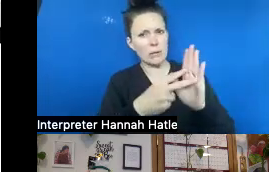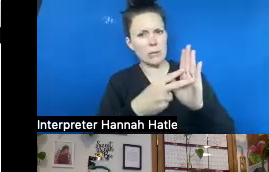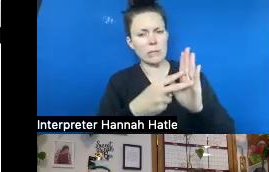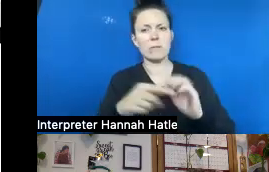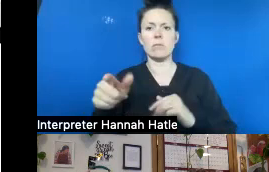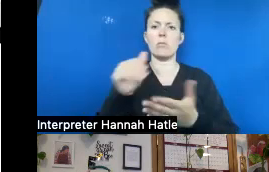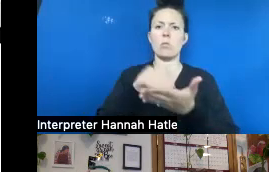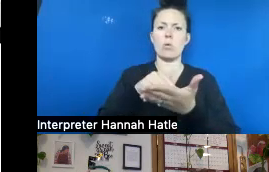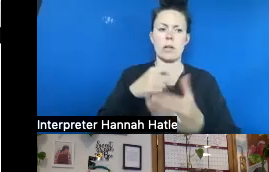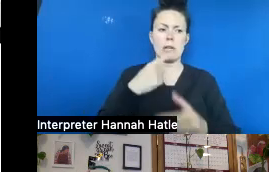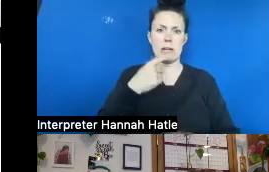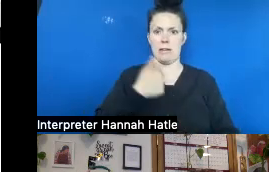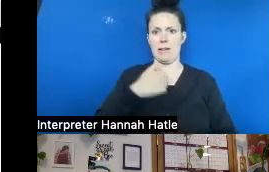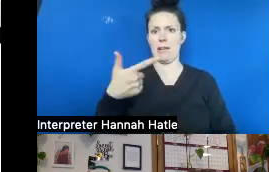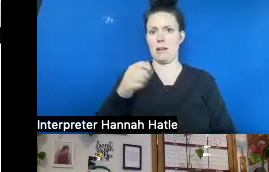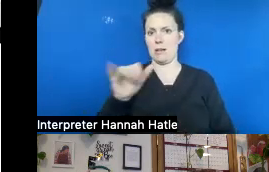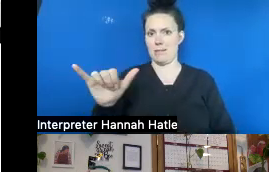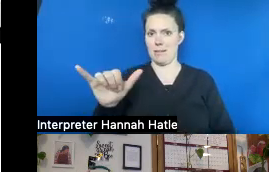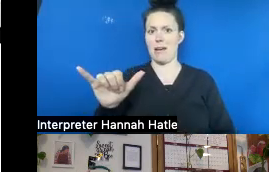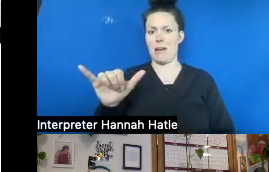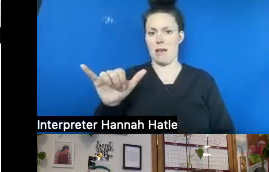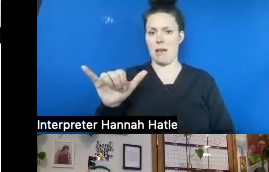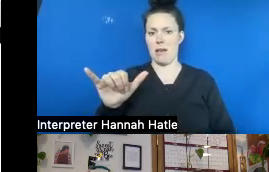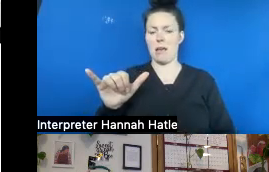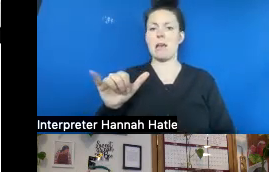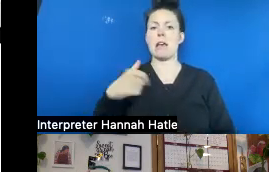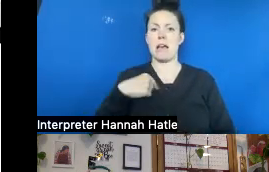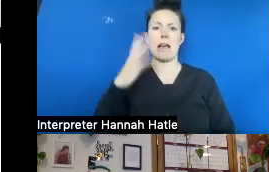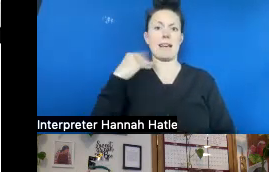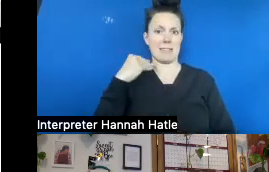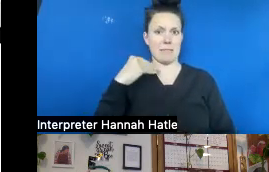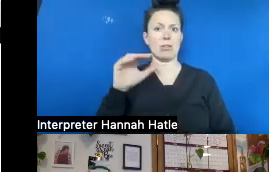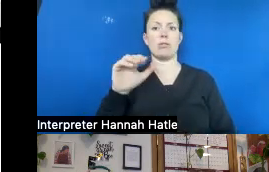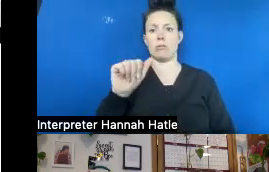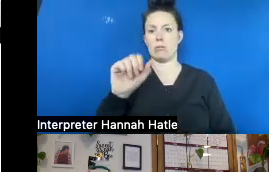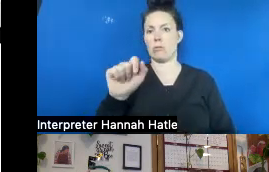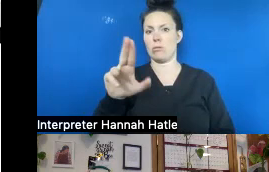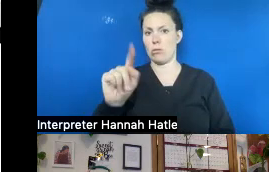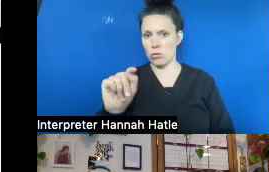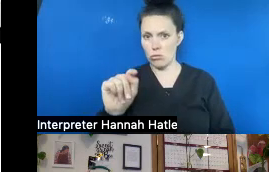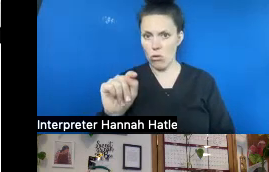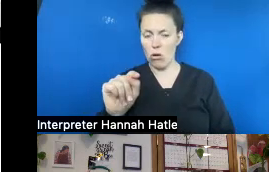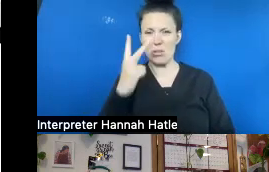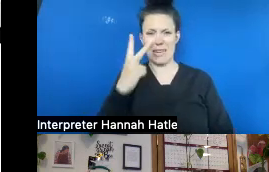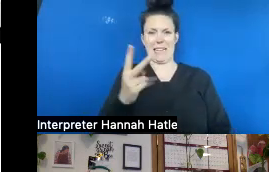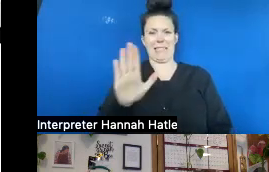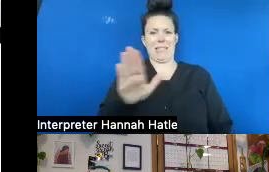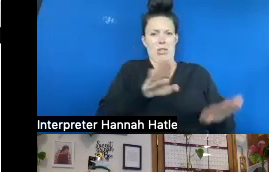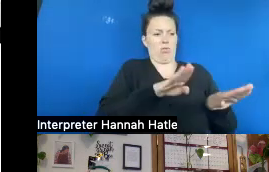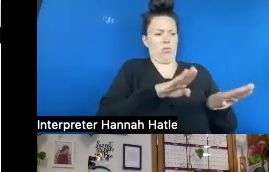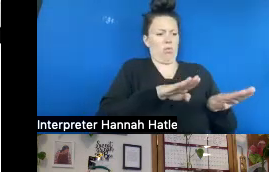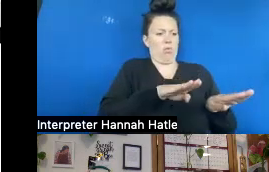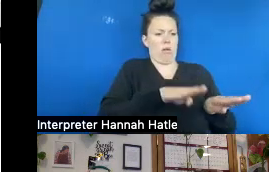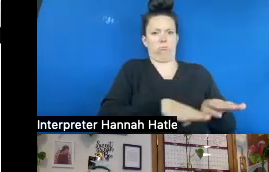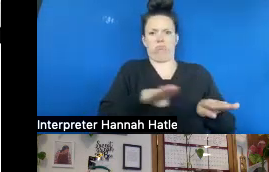said, I'm gay and I was assaulted, but I don't see anything here that would reflect that